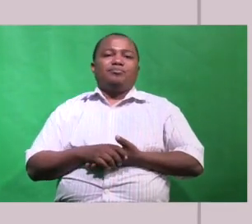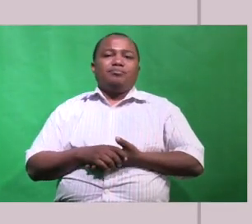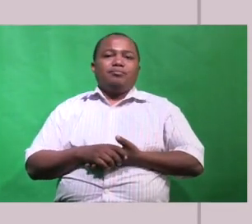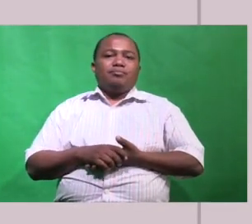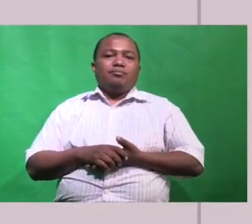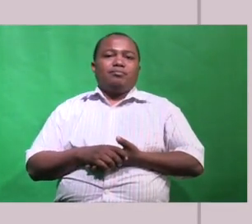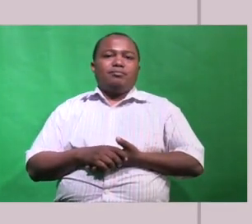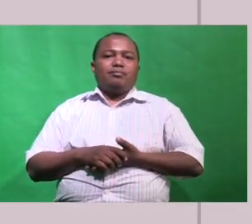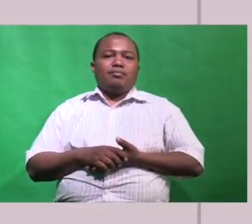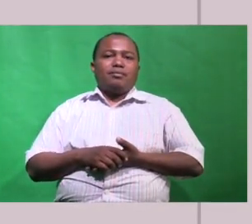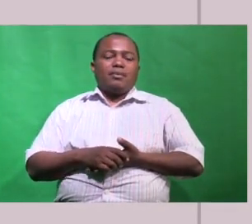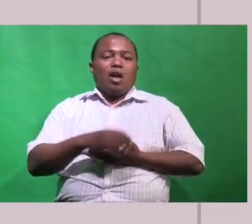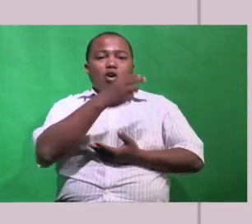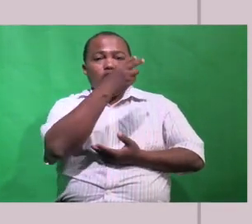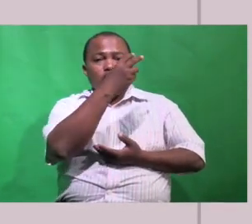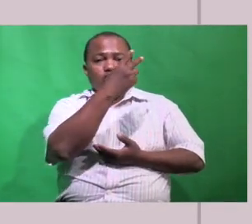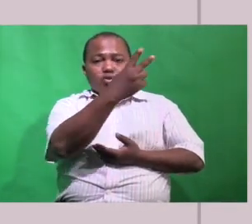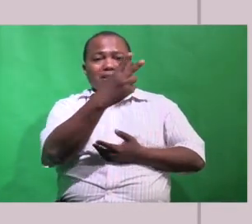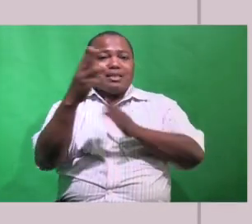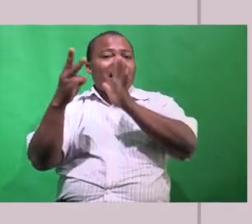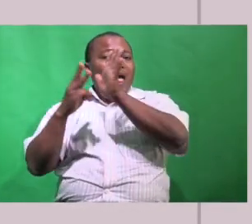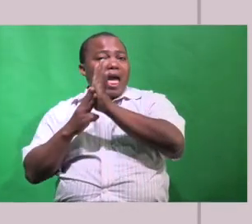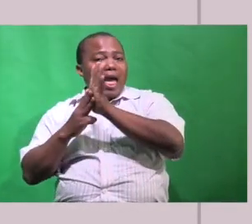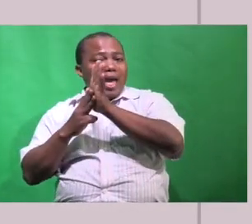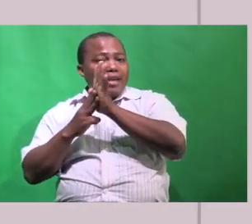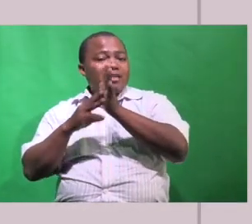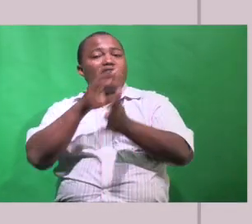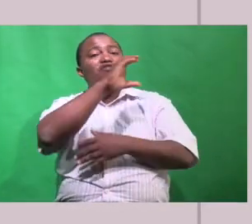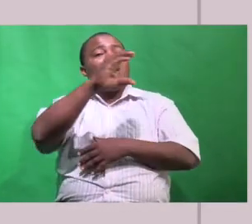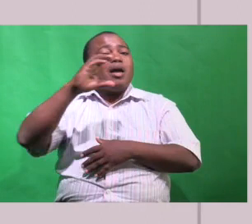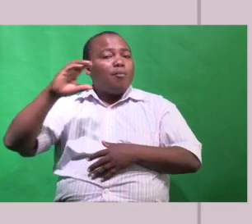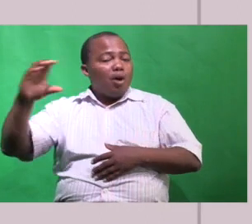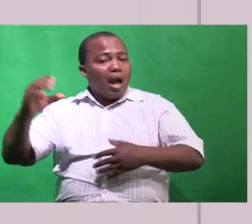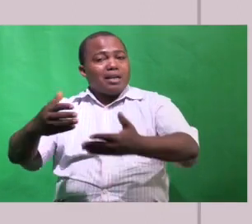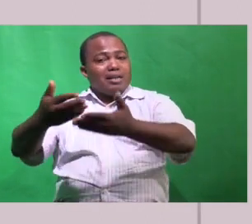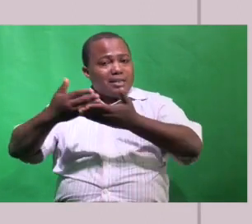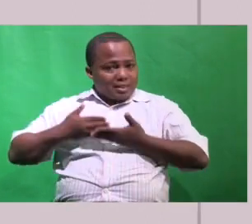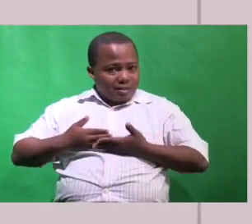28th February, you received 20,000.